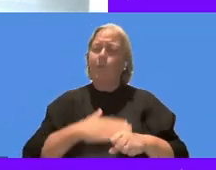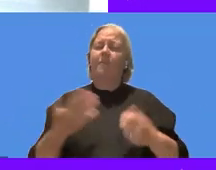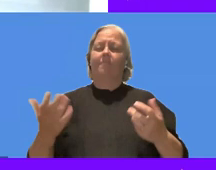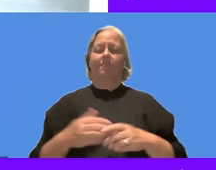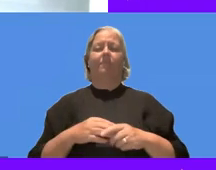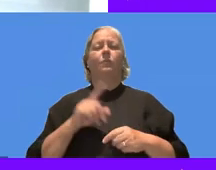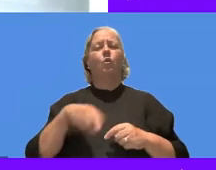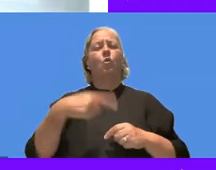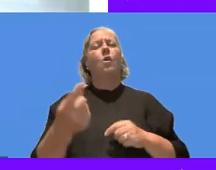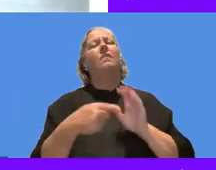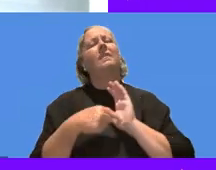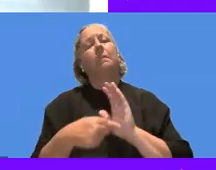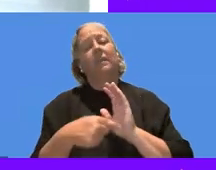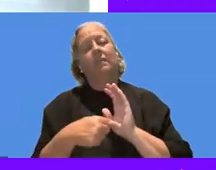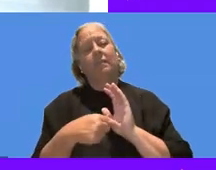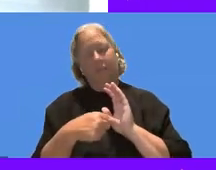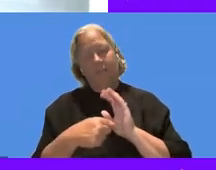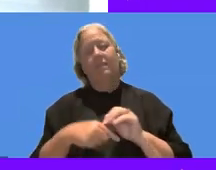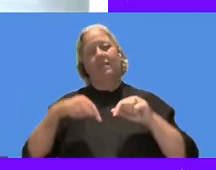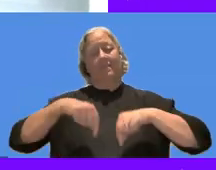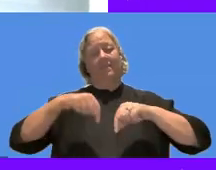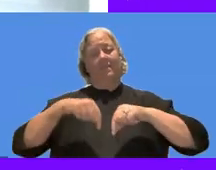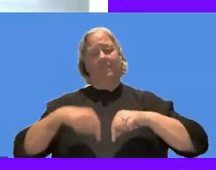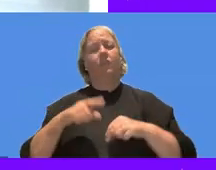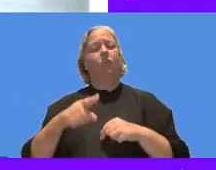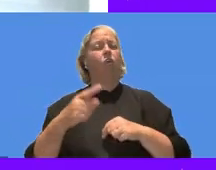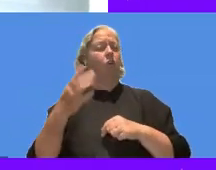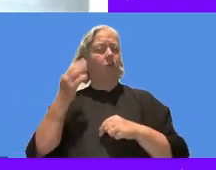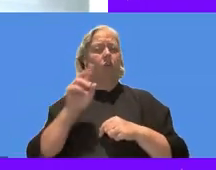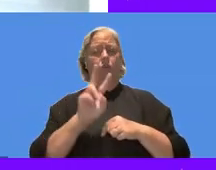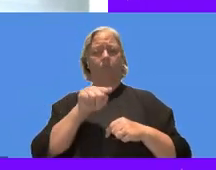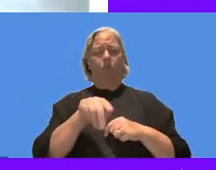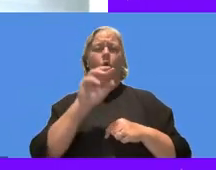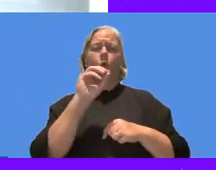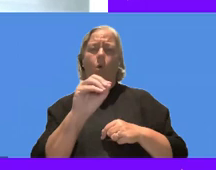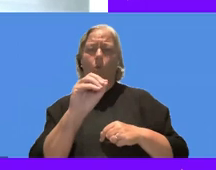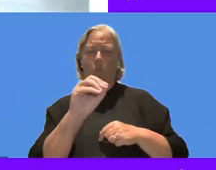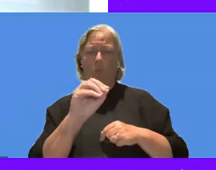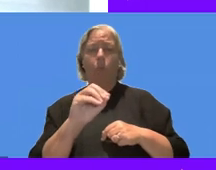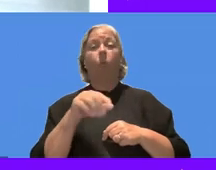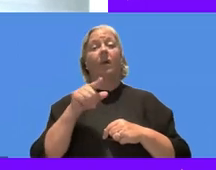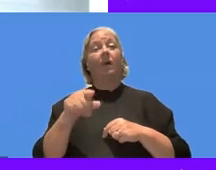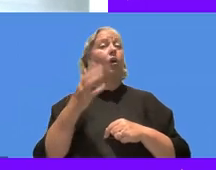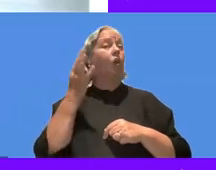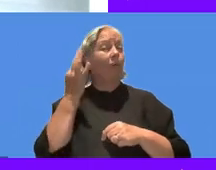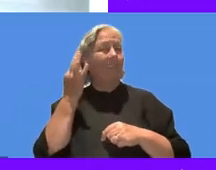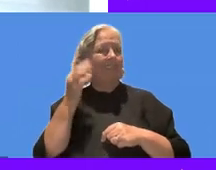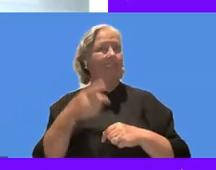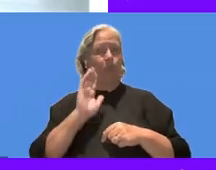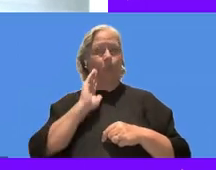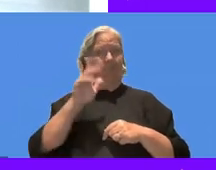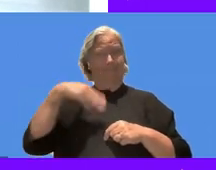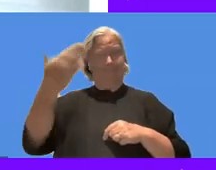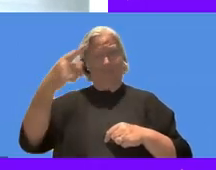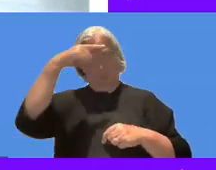is currently in progress is a Girls on Mobile 2.0 report by Girl Effect that will be released in the summer. And that includes a youth advisory